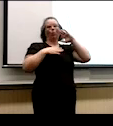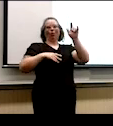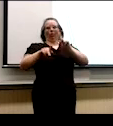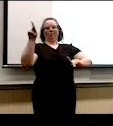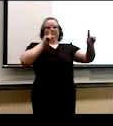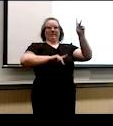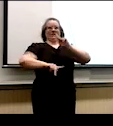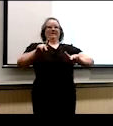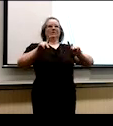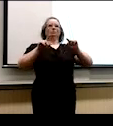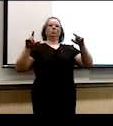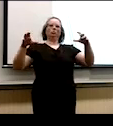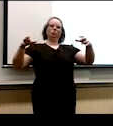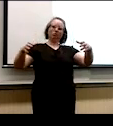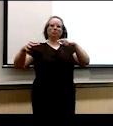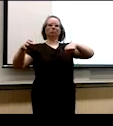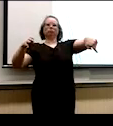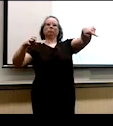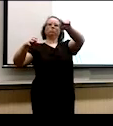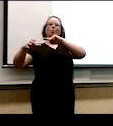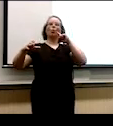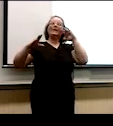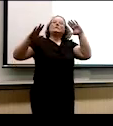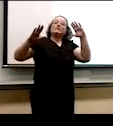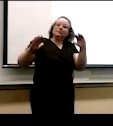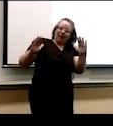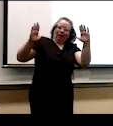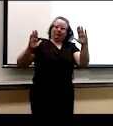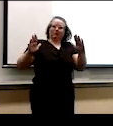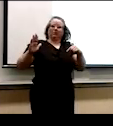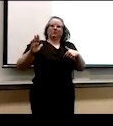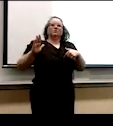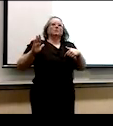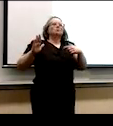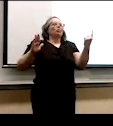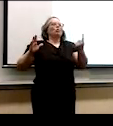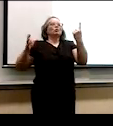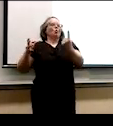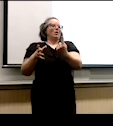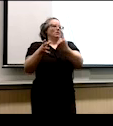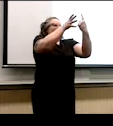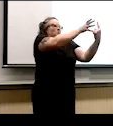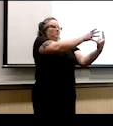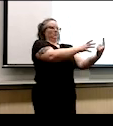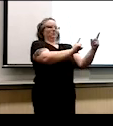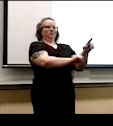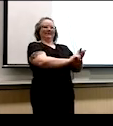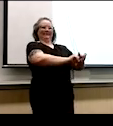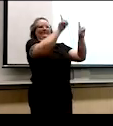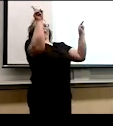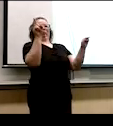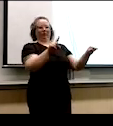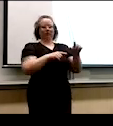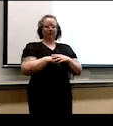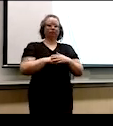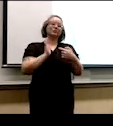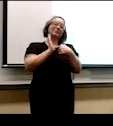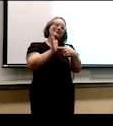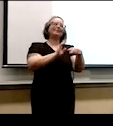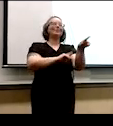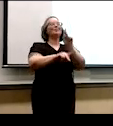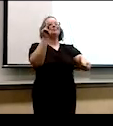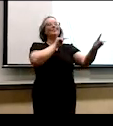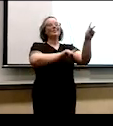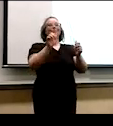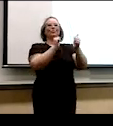of their insight and ability to choose. And I will just stereotype, we can stereotype people with Down syndrome. Oh, they're always happy and